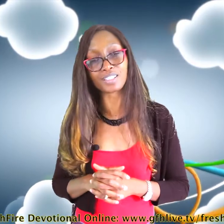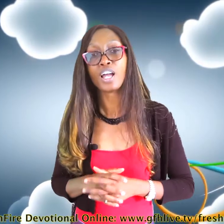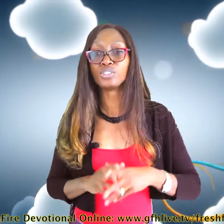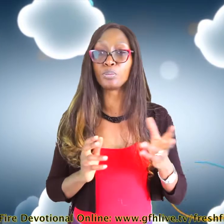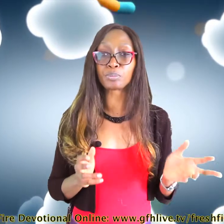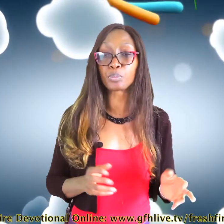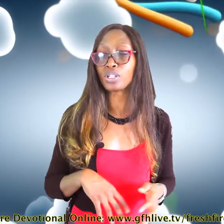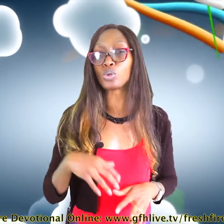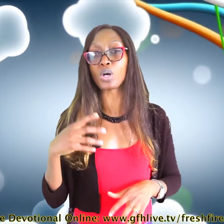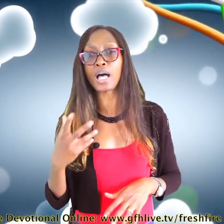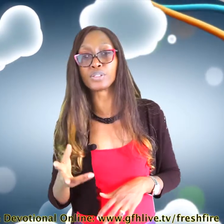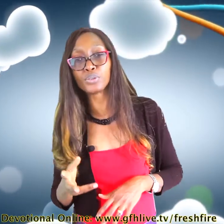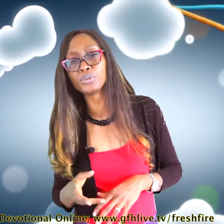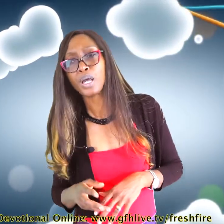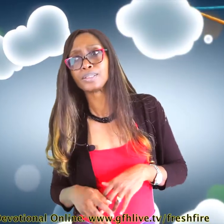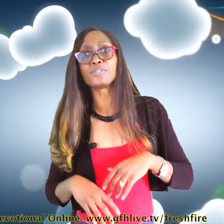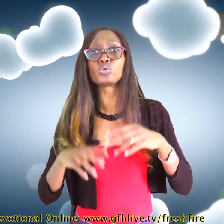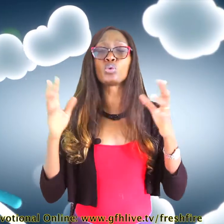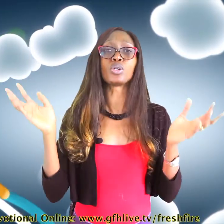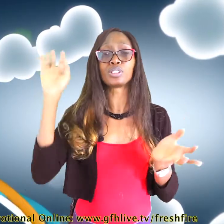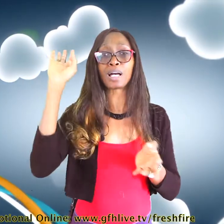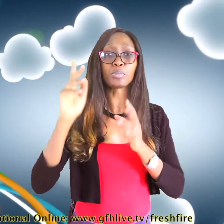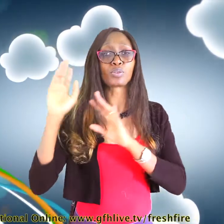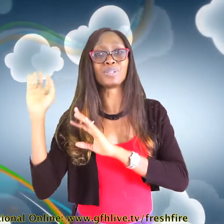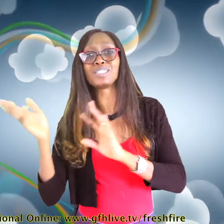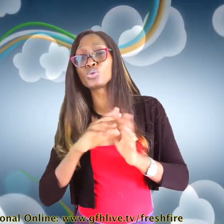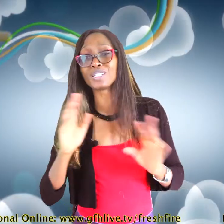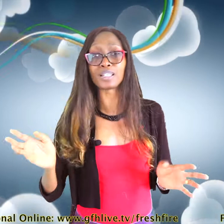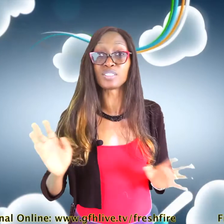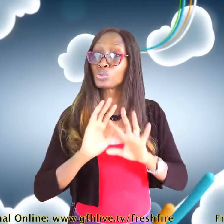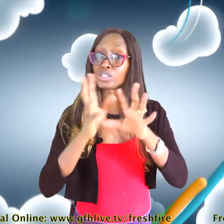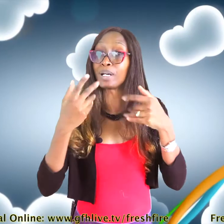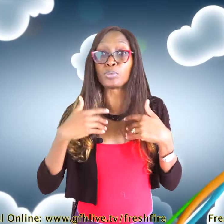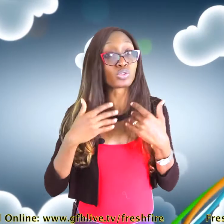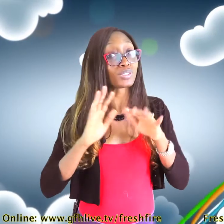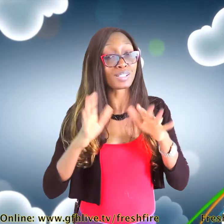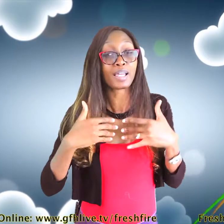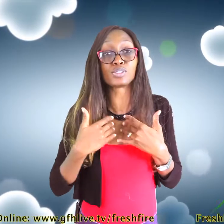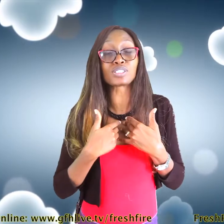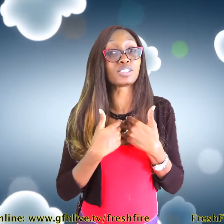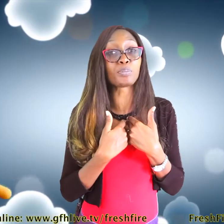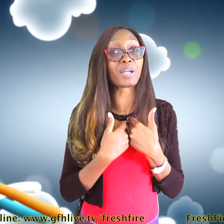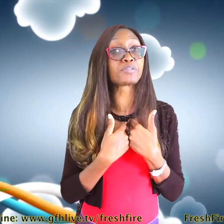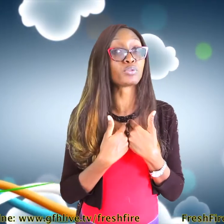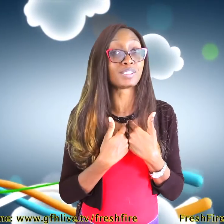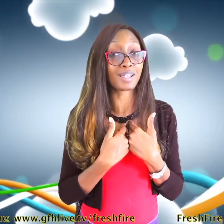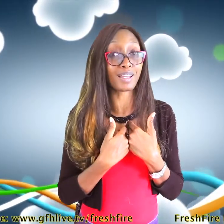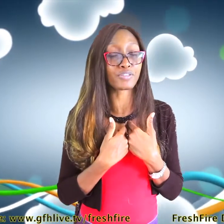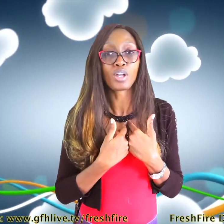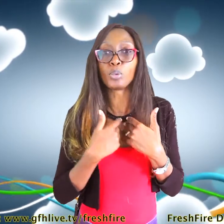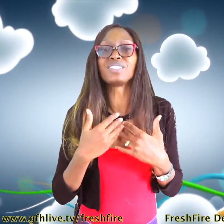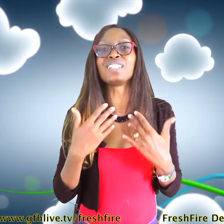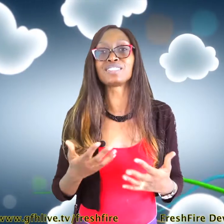be tested. You will meet people that want to argue, that even know the Bible from beginning to the end, even though the Bible is not bearing fruit